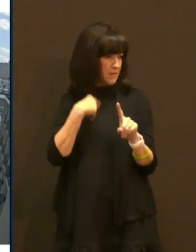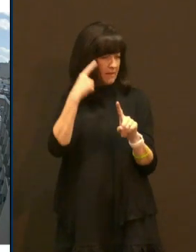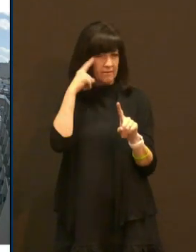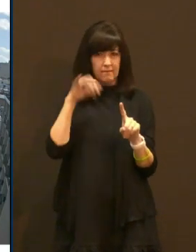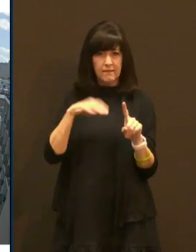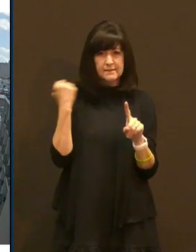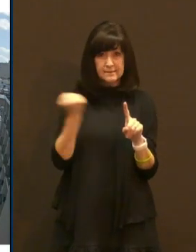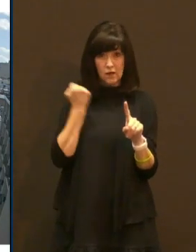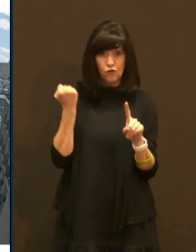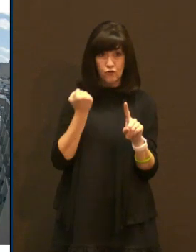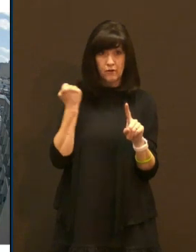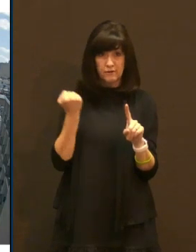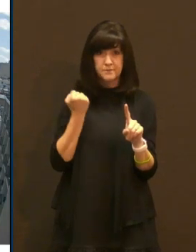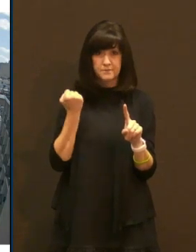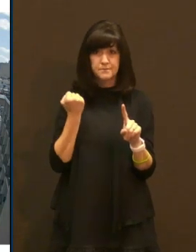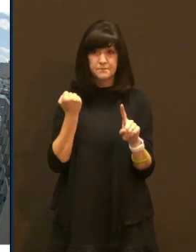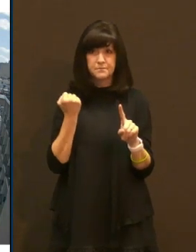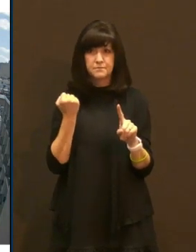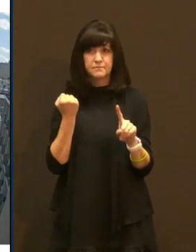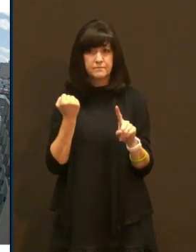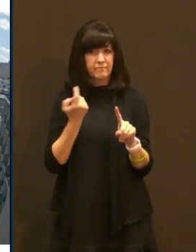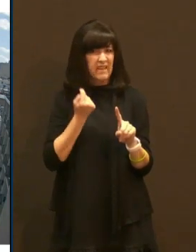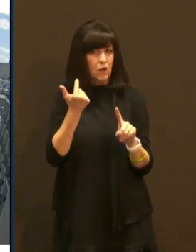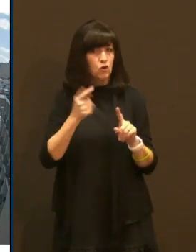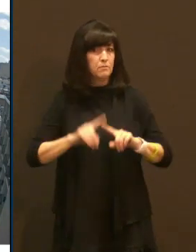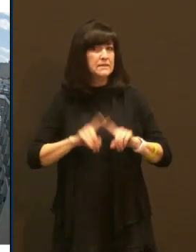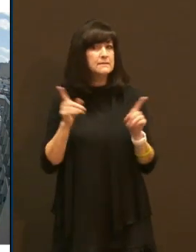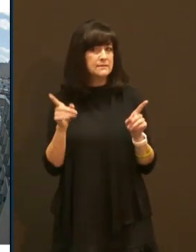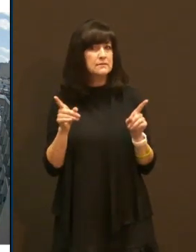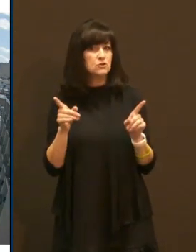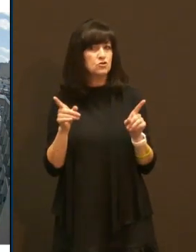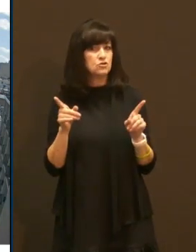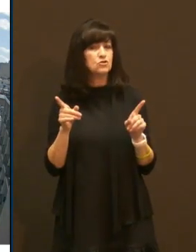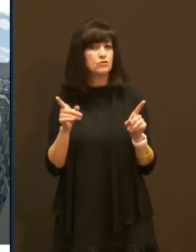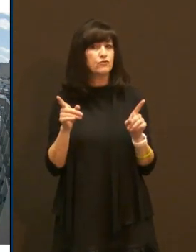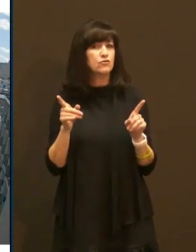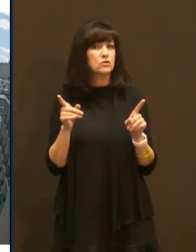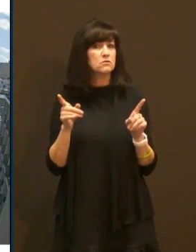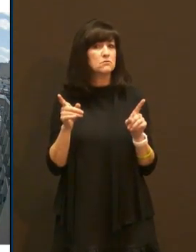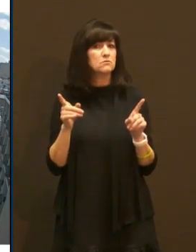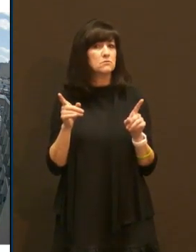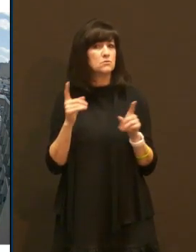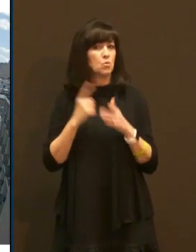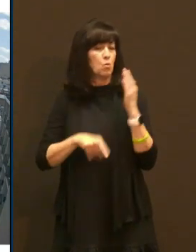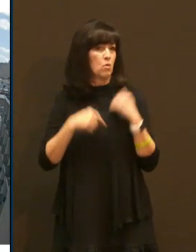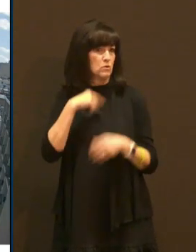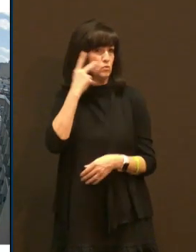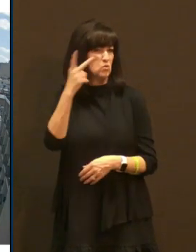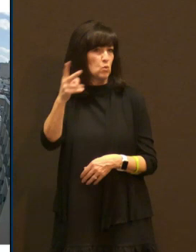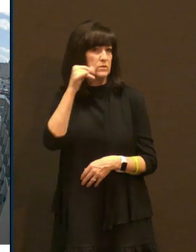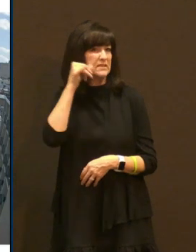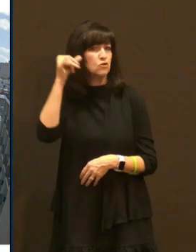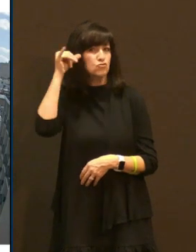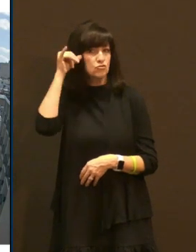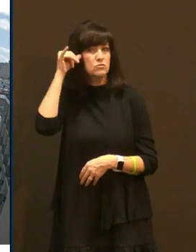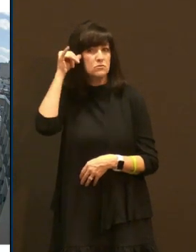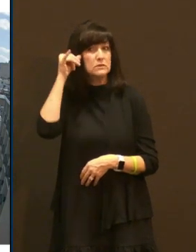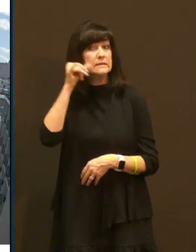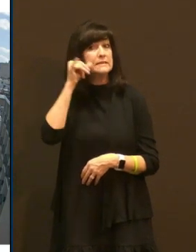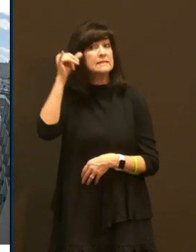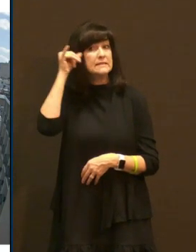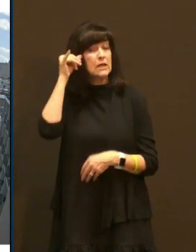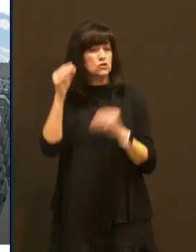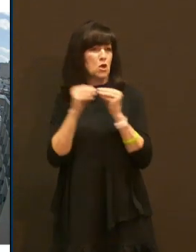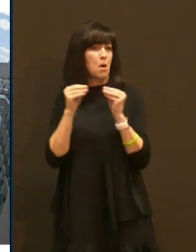I want to say. So a little different than what I saw on yesterday, which was a little more crowded